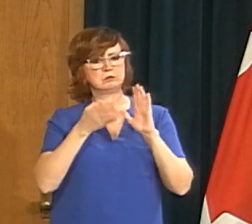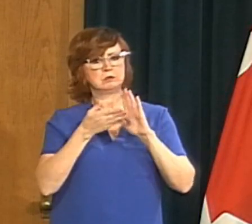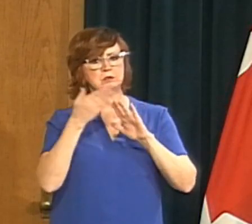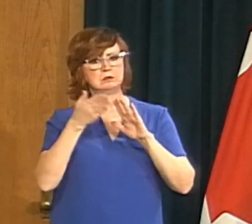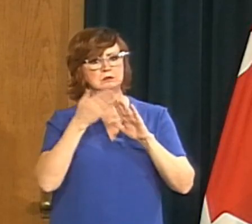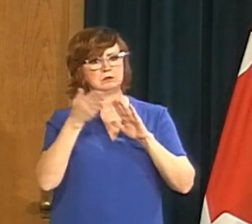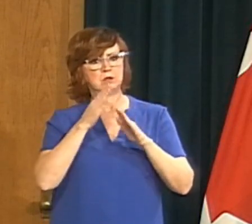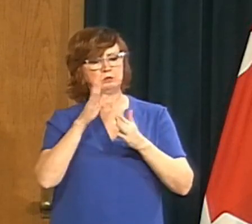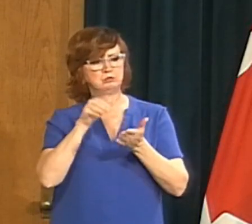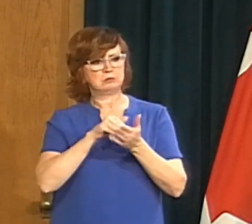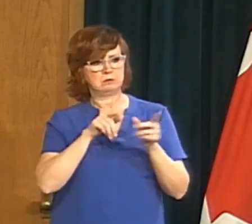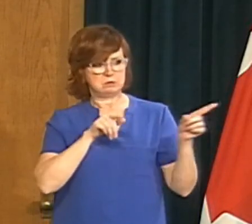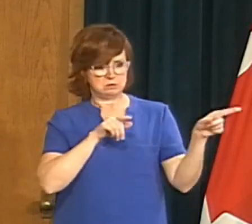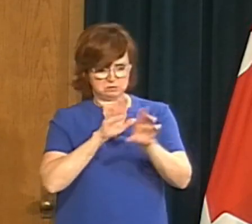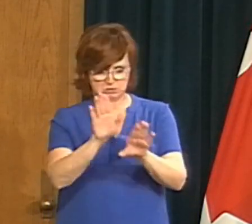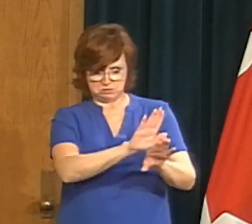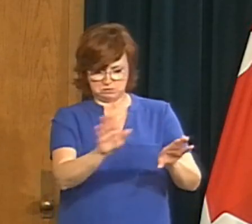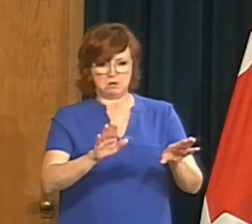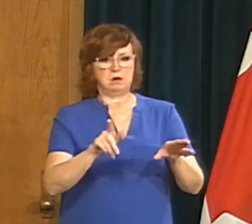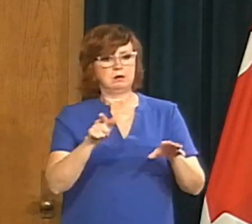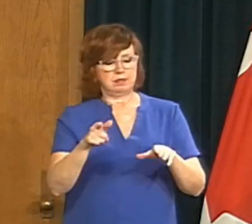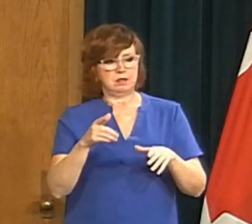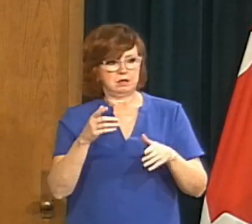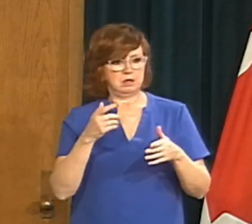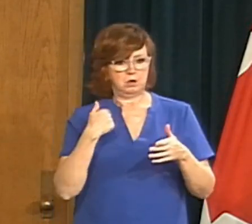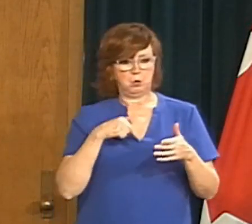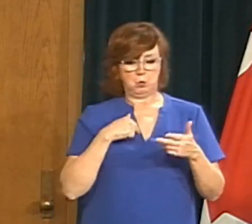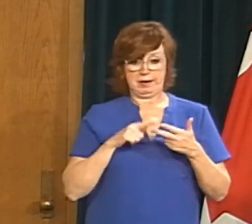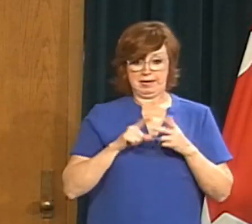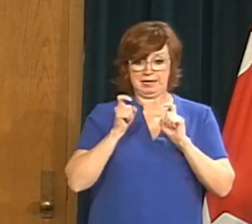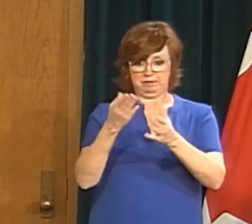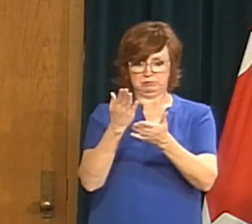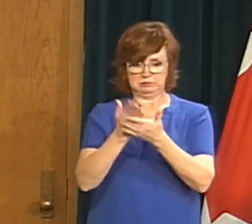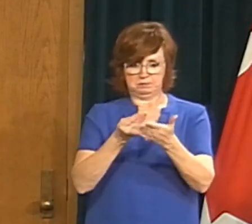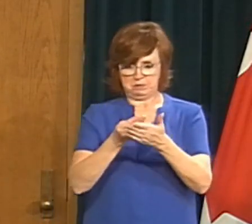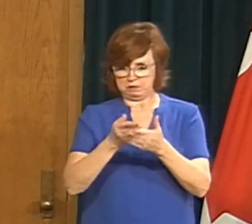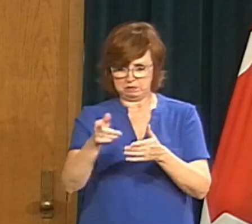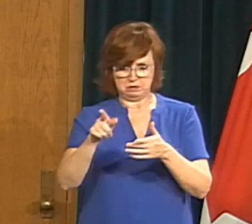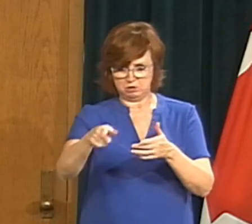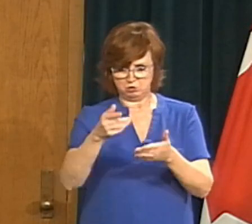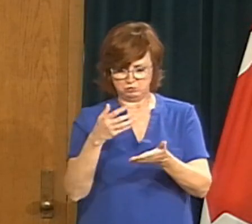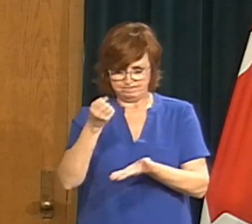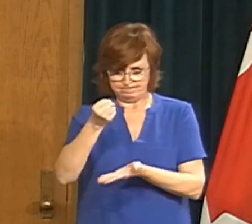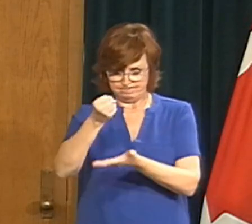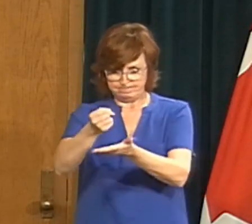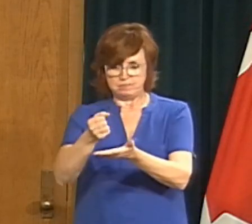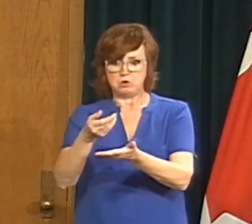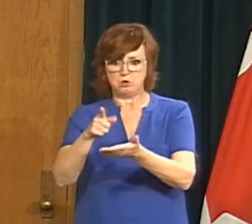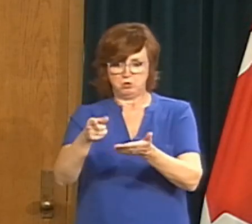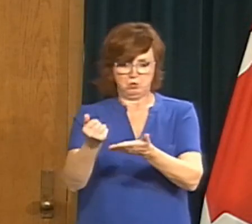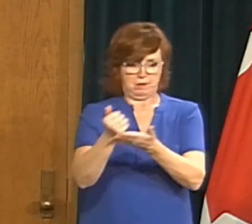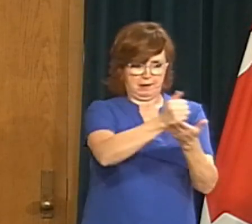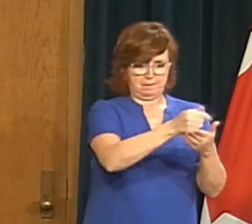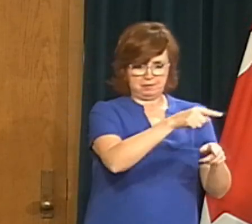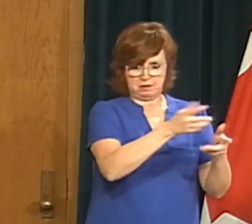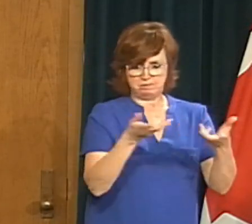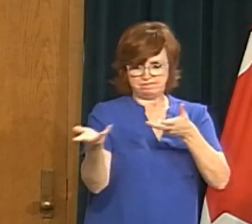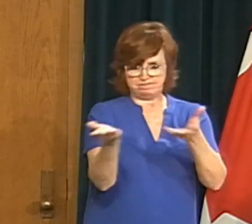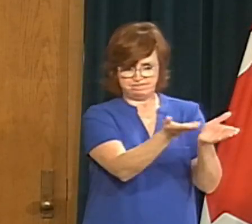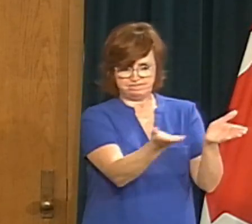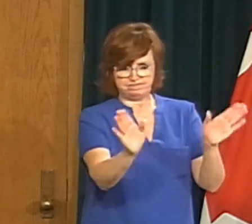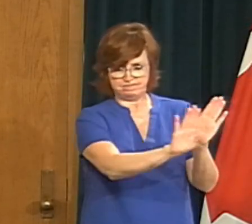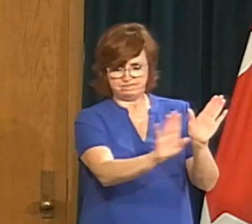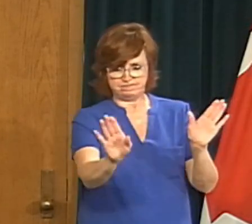to ensure that we are aiding and assisting in not only guidance but also